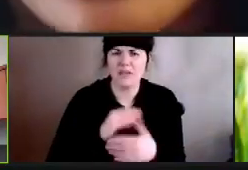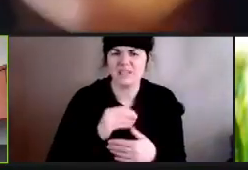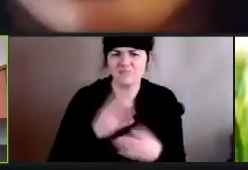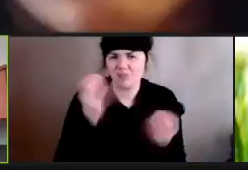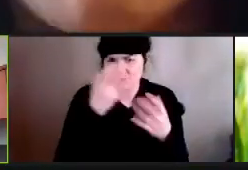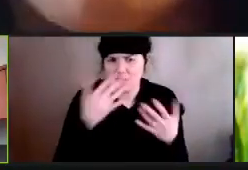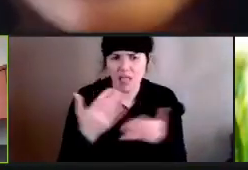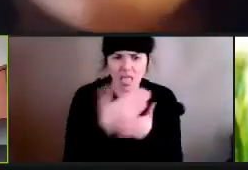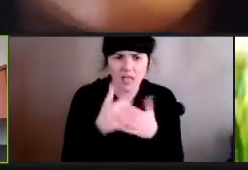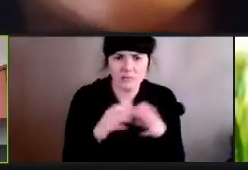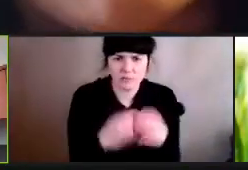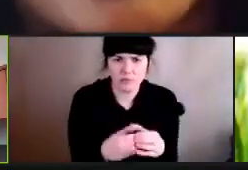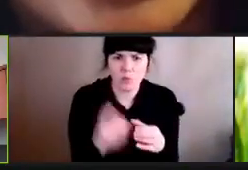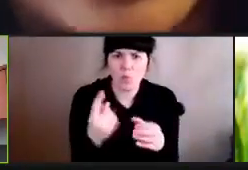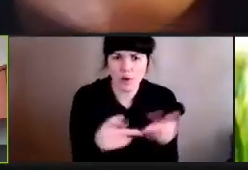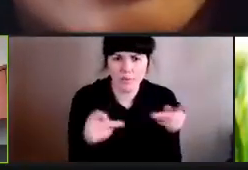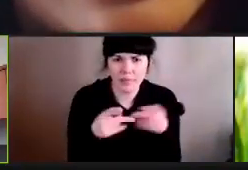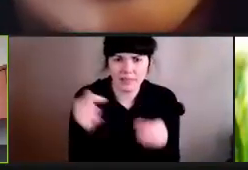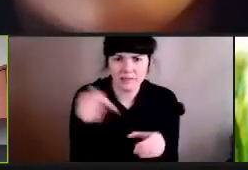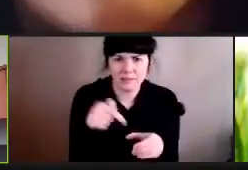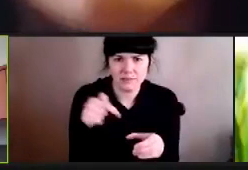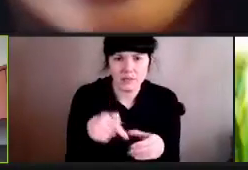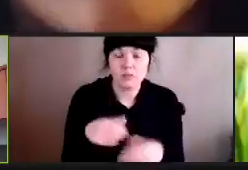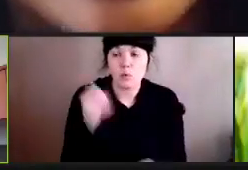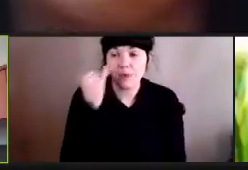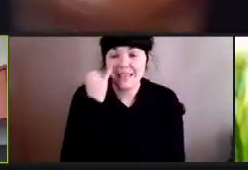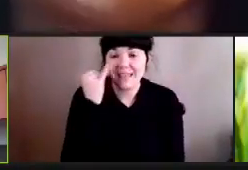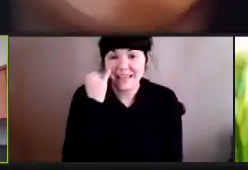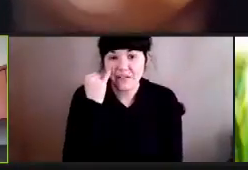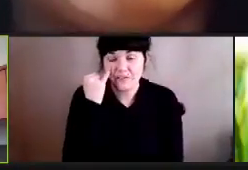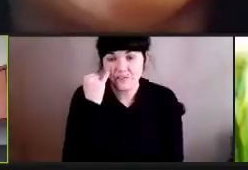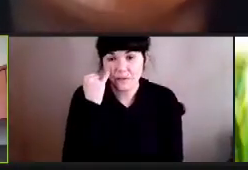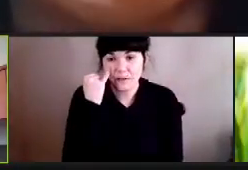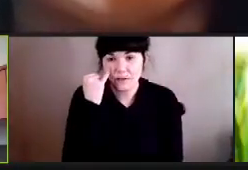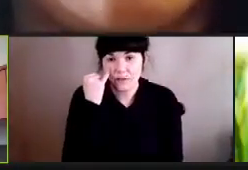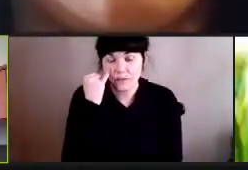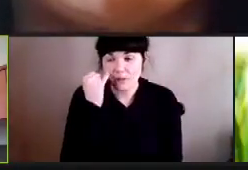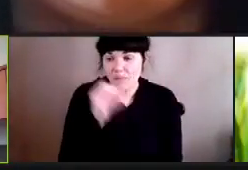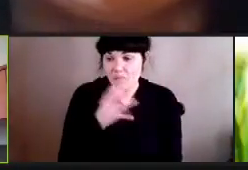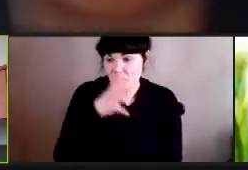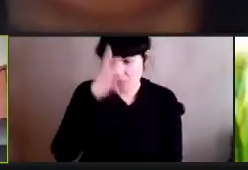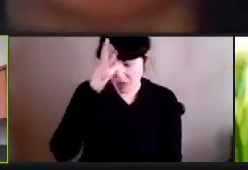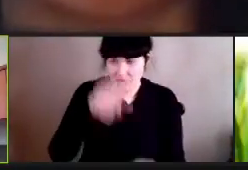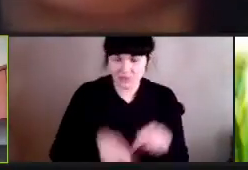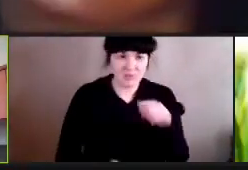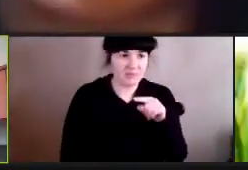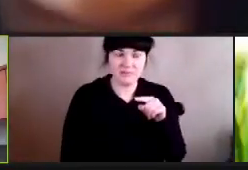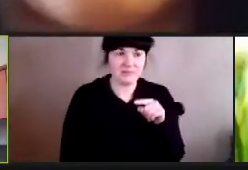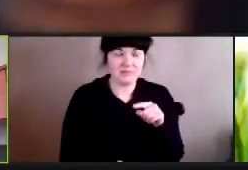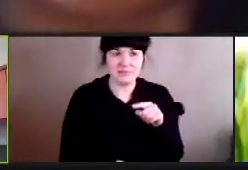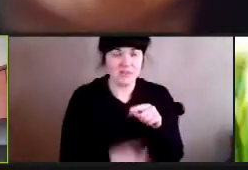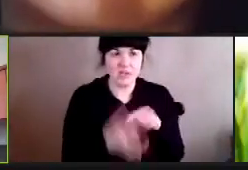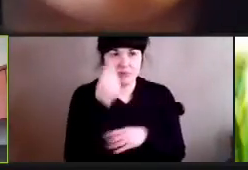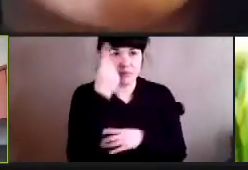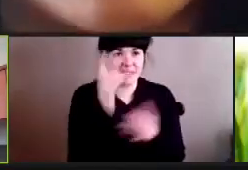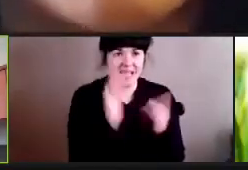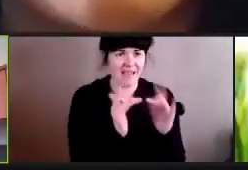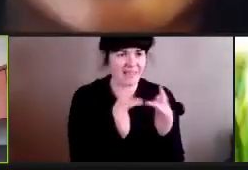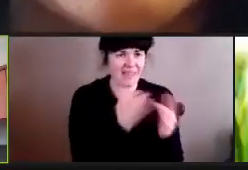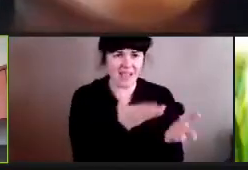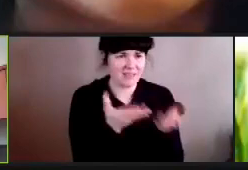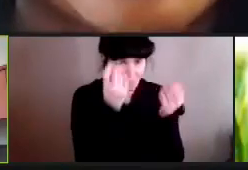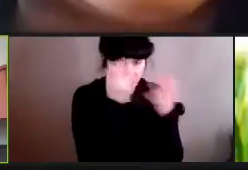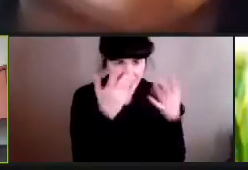were not getting support online, they were able to go to one of those hubs and they could meet with an actual